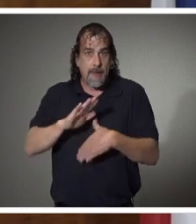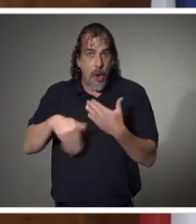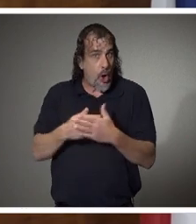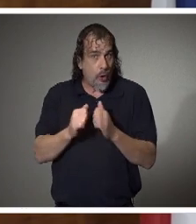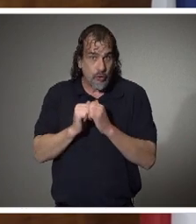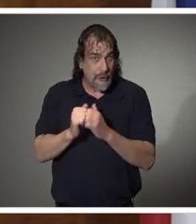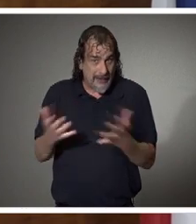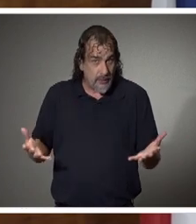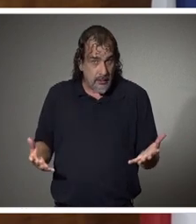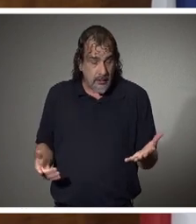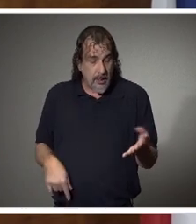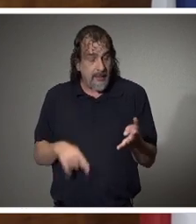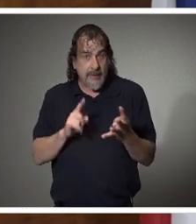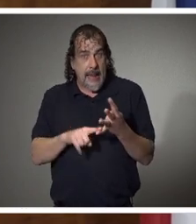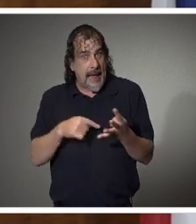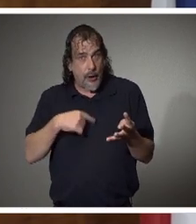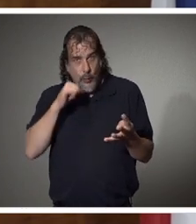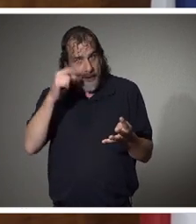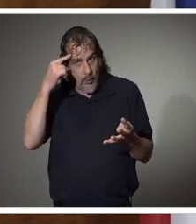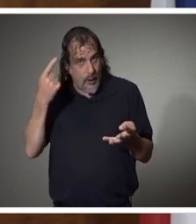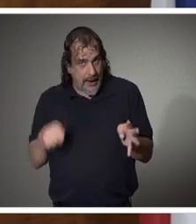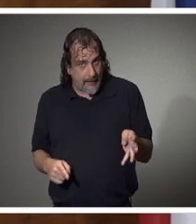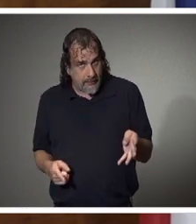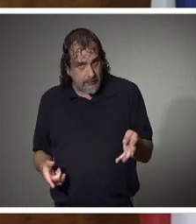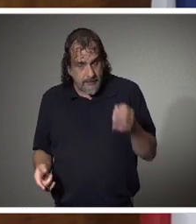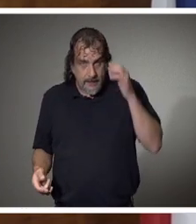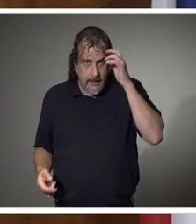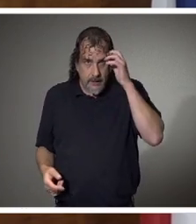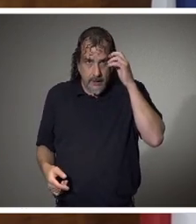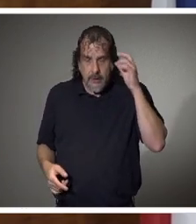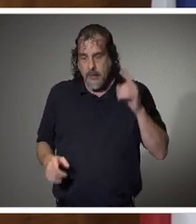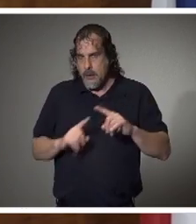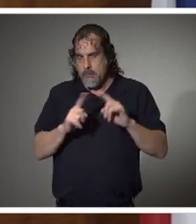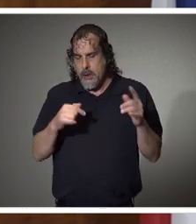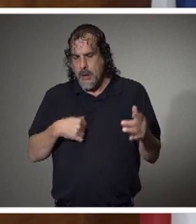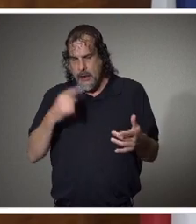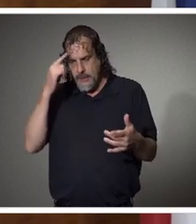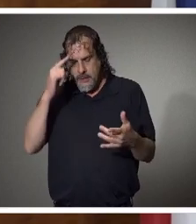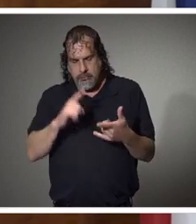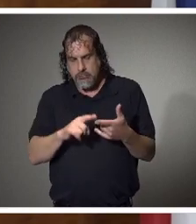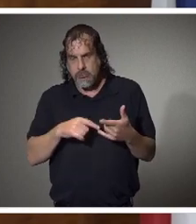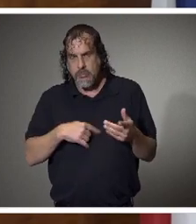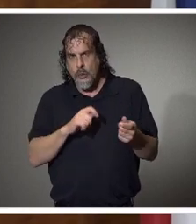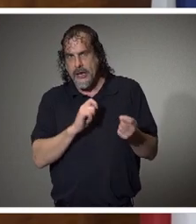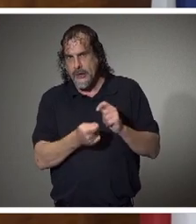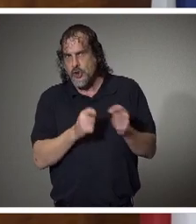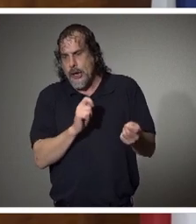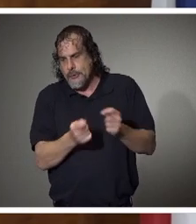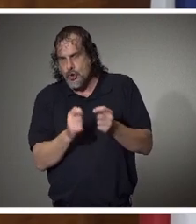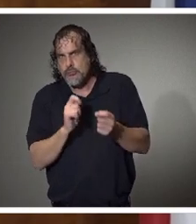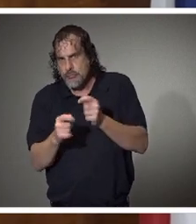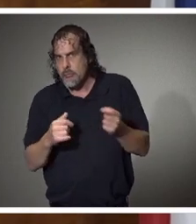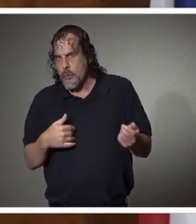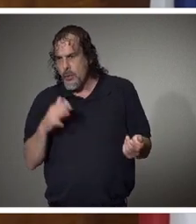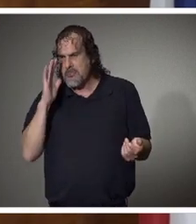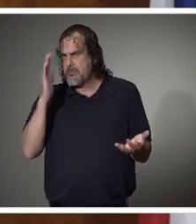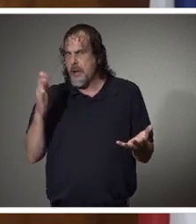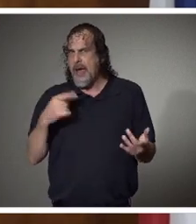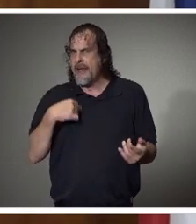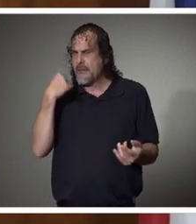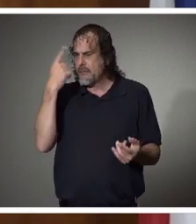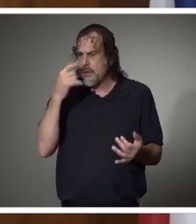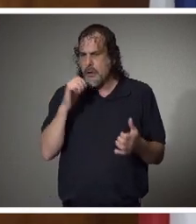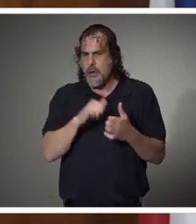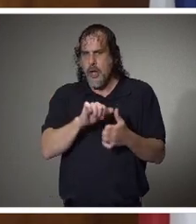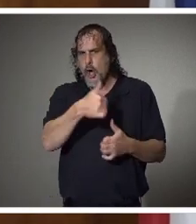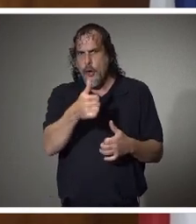think the latter option is very likely. I do think that the former is fairly likely, that an amendment to look at